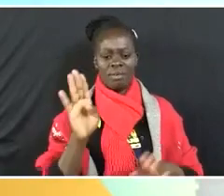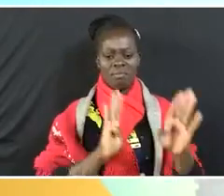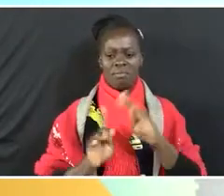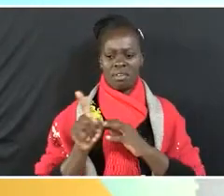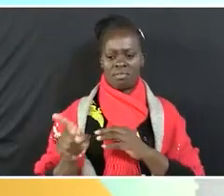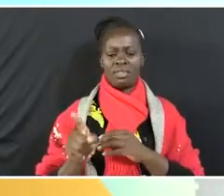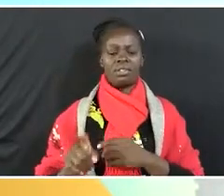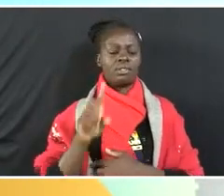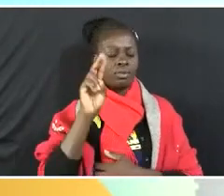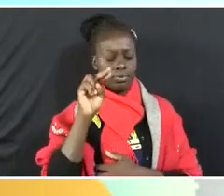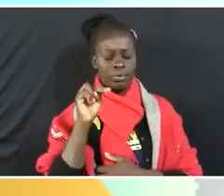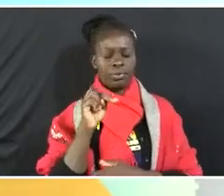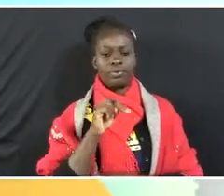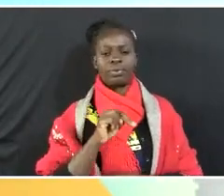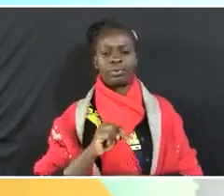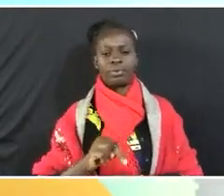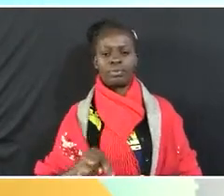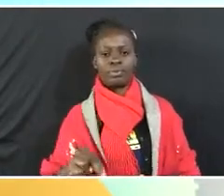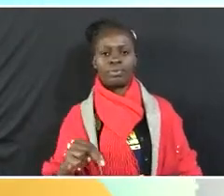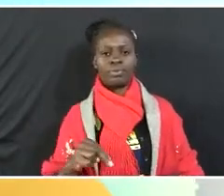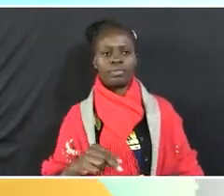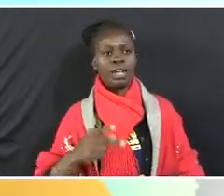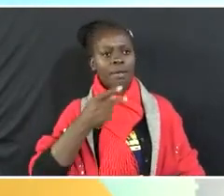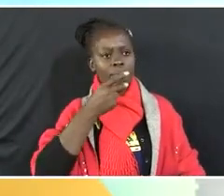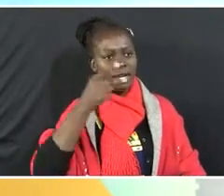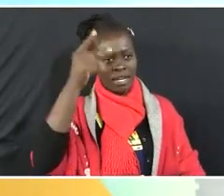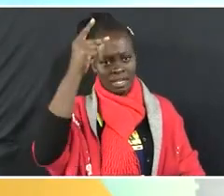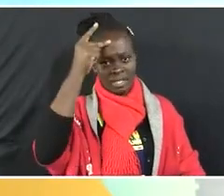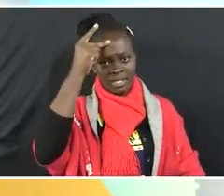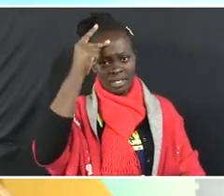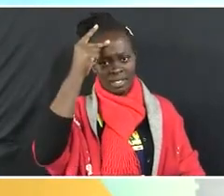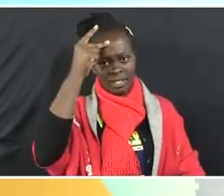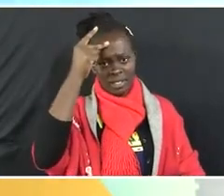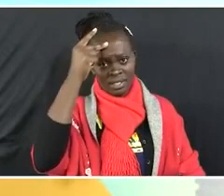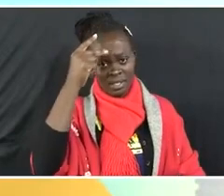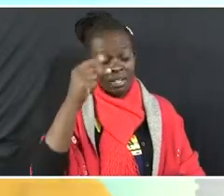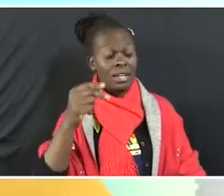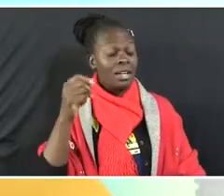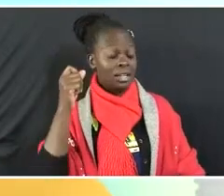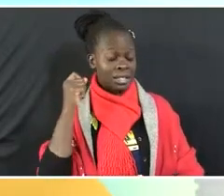I always say that as parents, we need to get to the point in time.